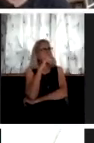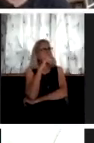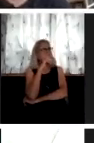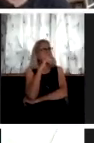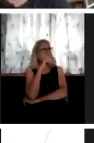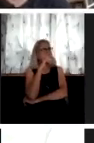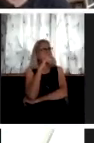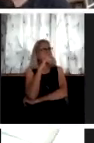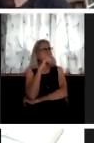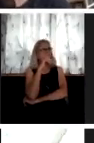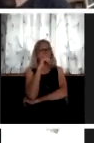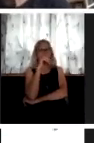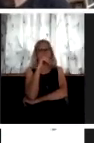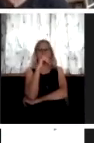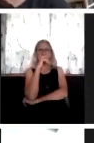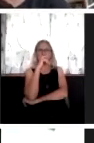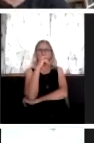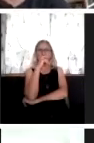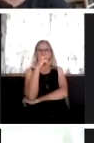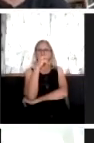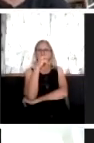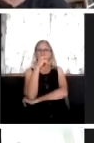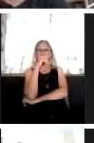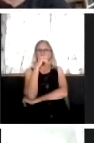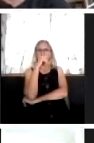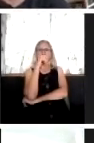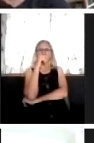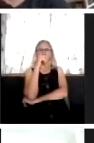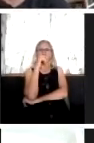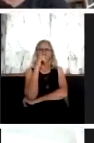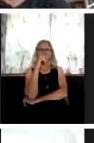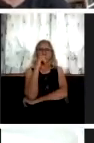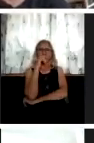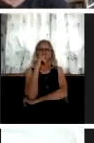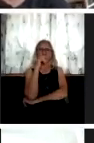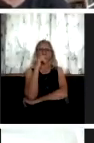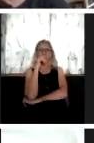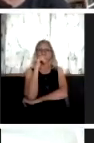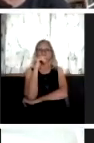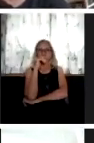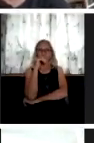want to make some money to provide for us, for our family,